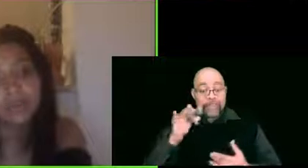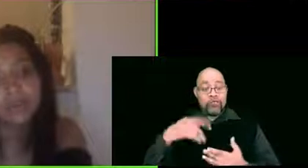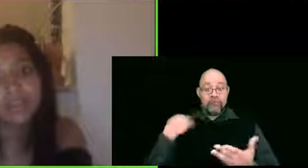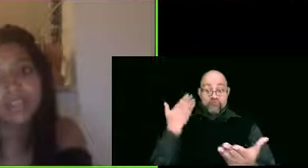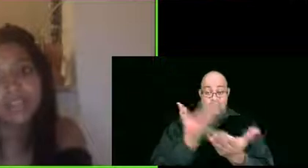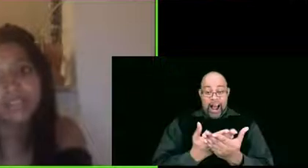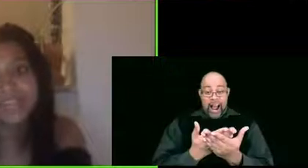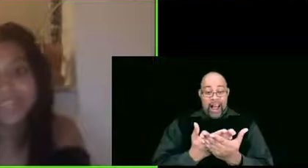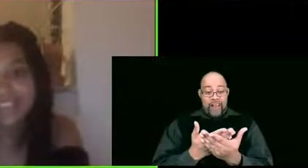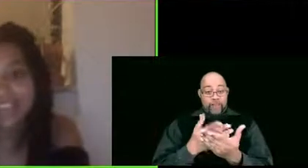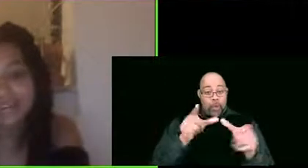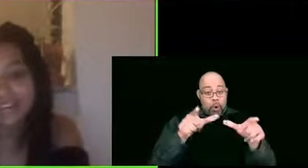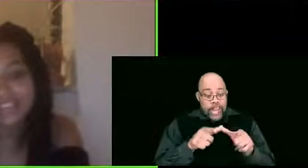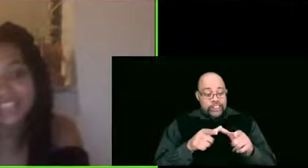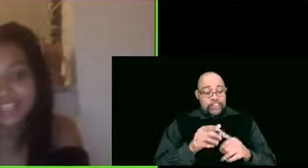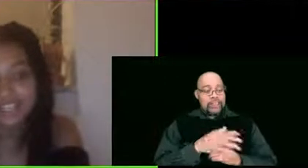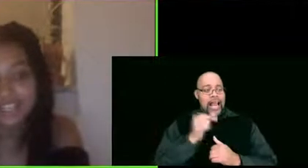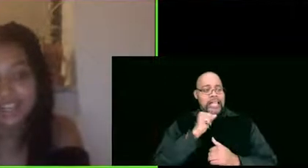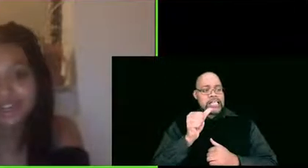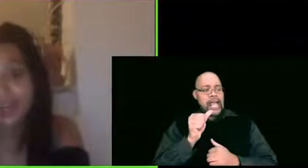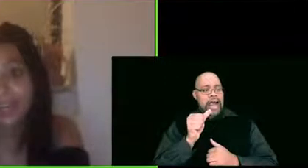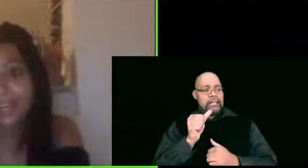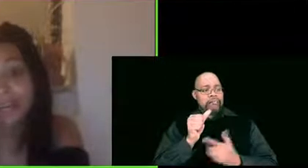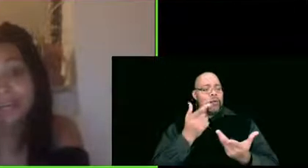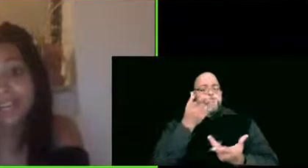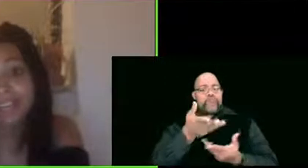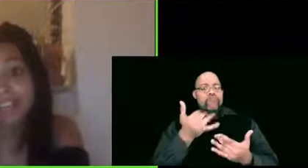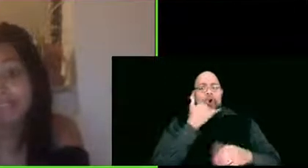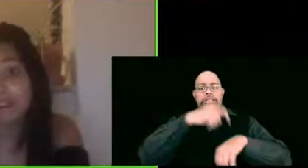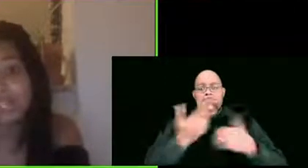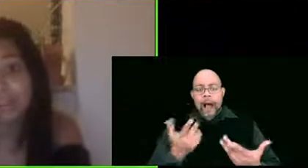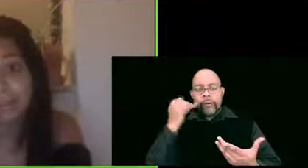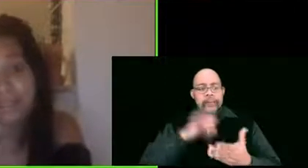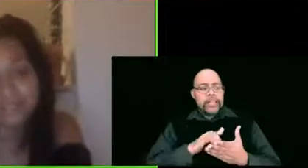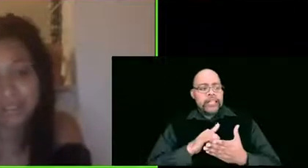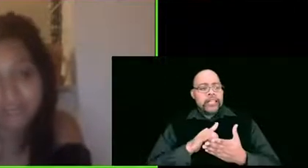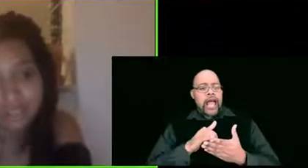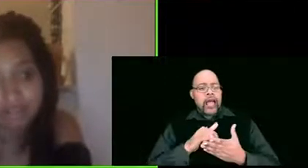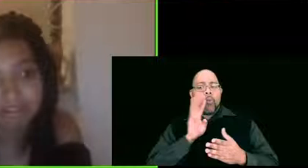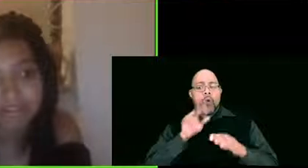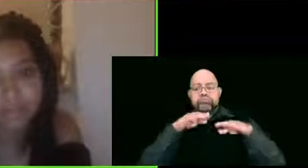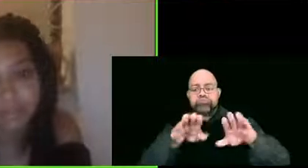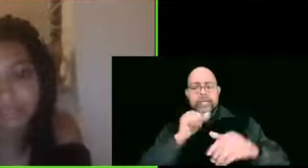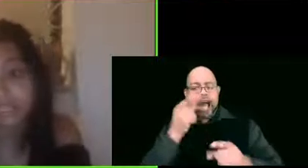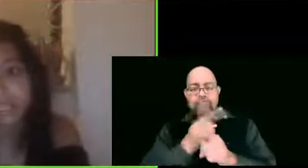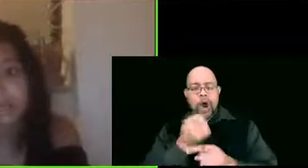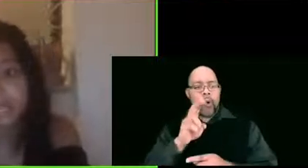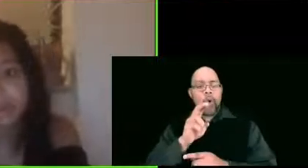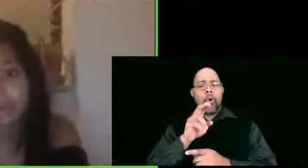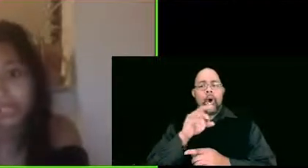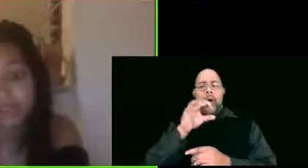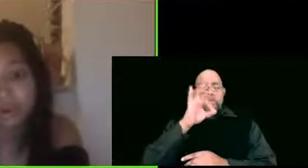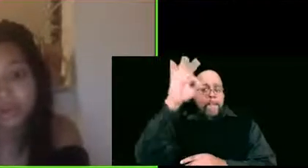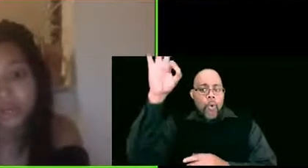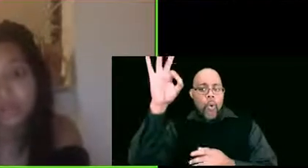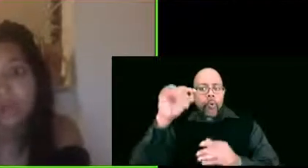possibly do would be to get out to a location and be there at the wrong time because the currents aren't correct, or because there's a lunar